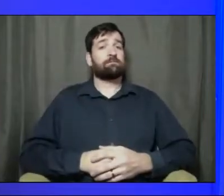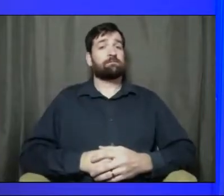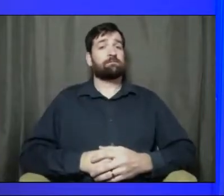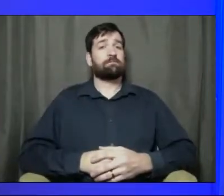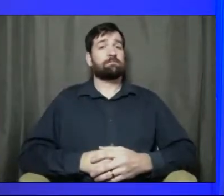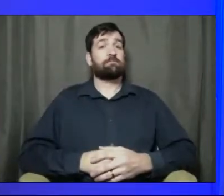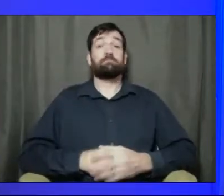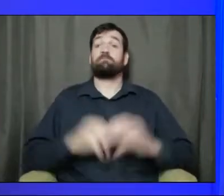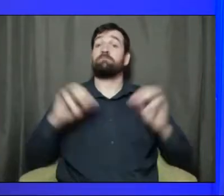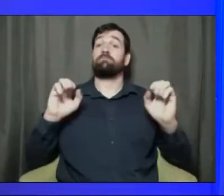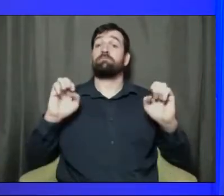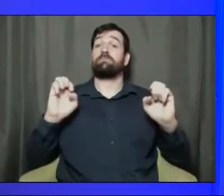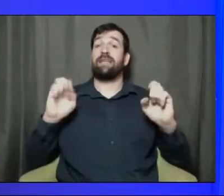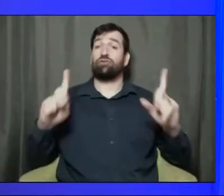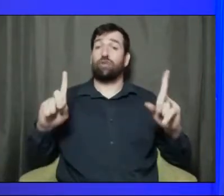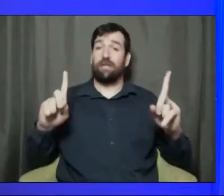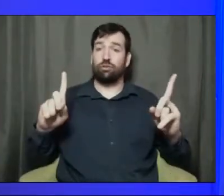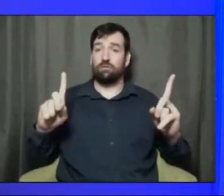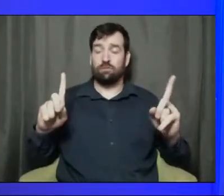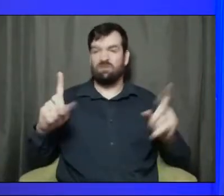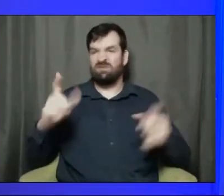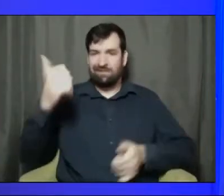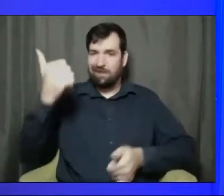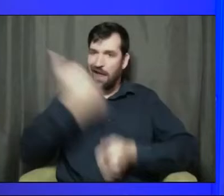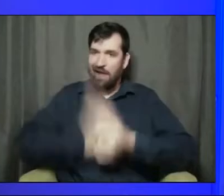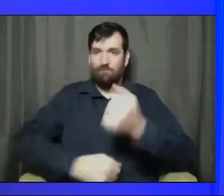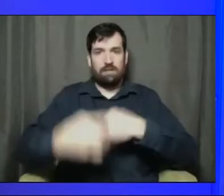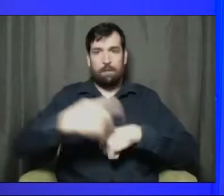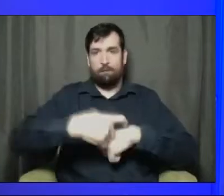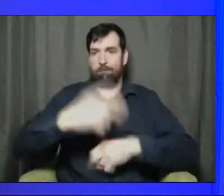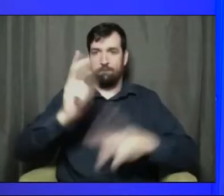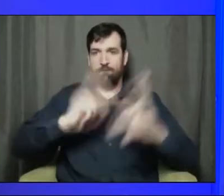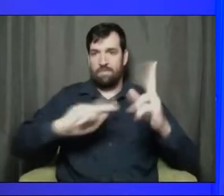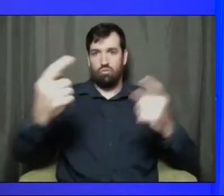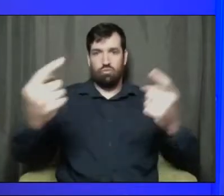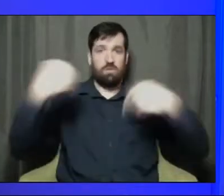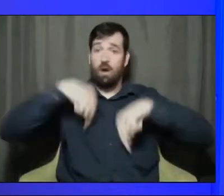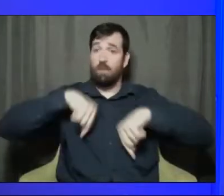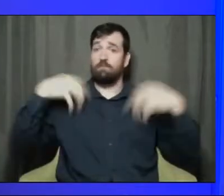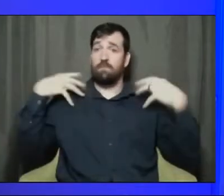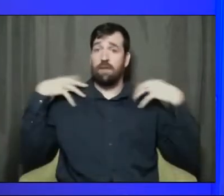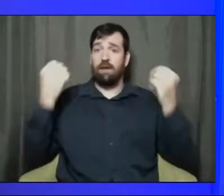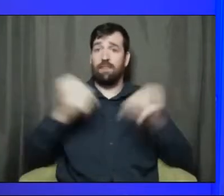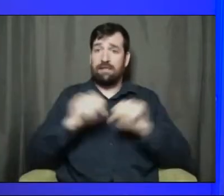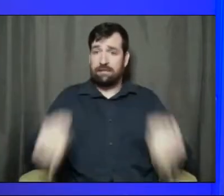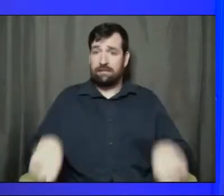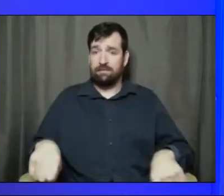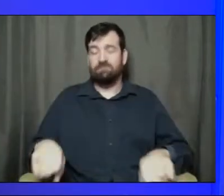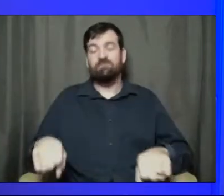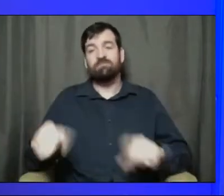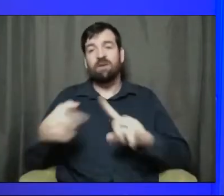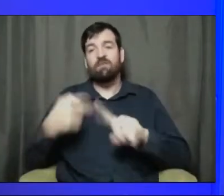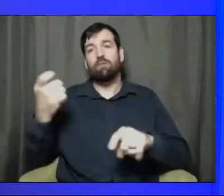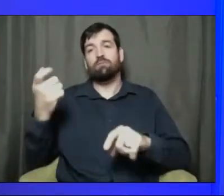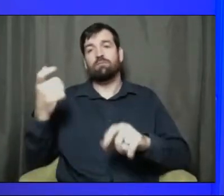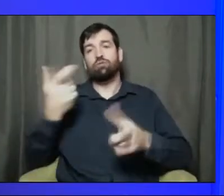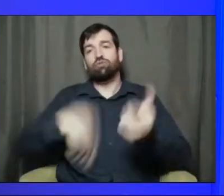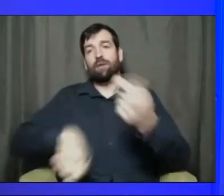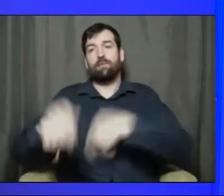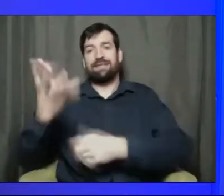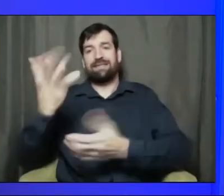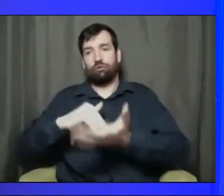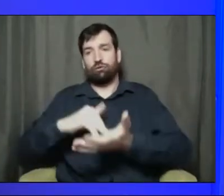education essentially every time people come to our health system through the transplant center. They're receiving education. They are